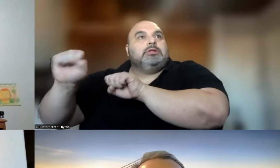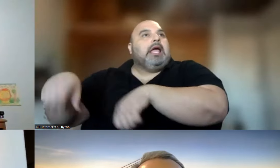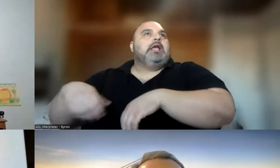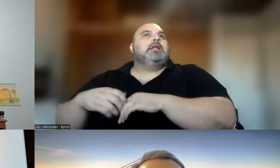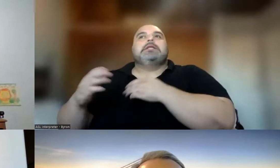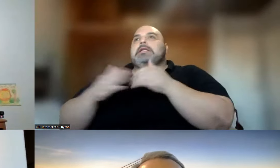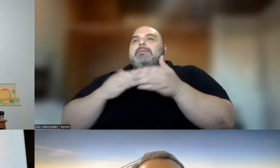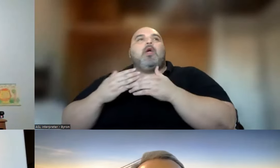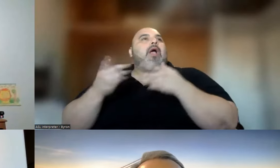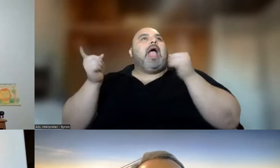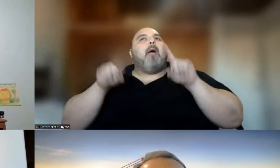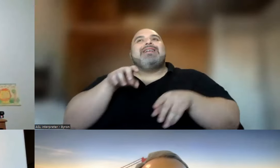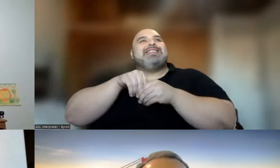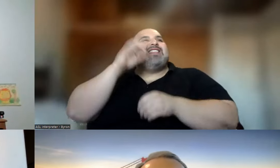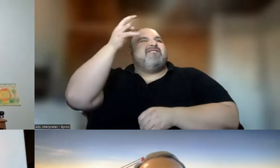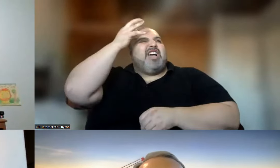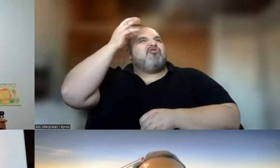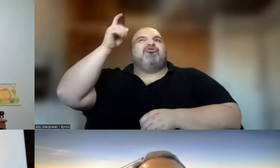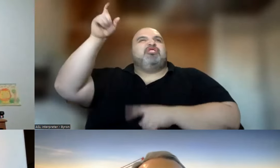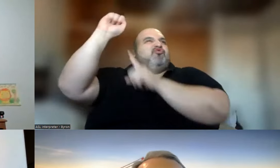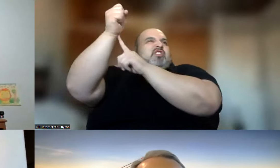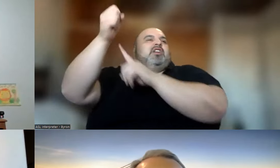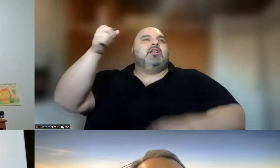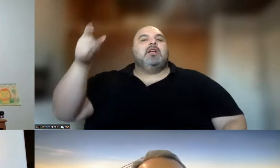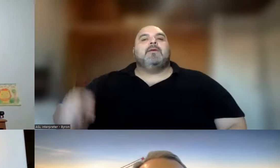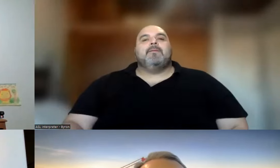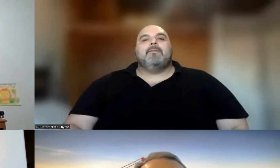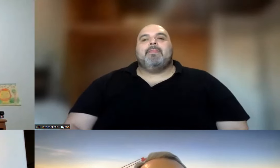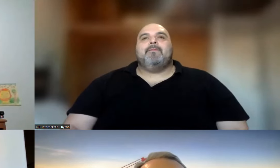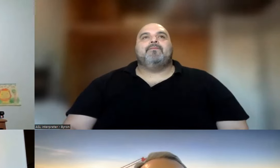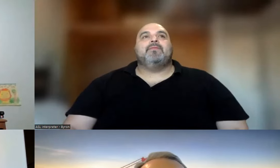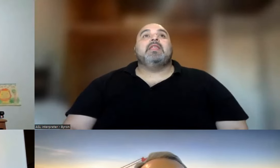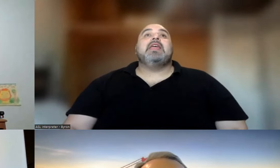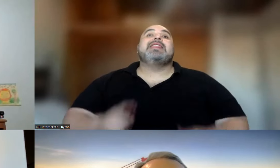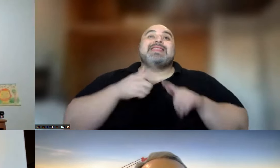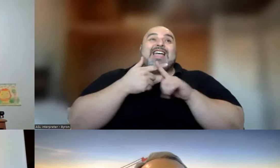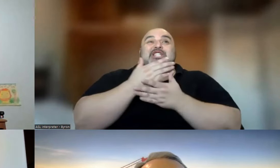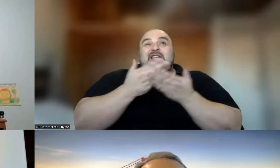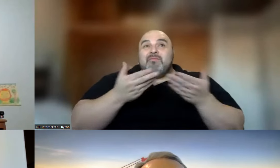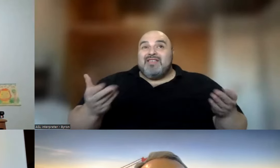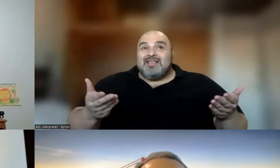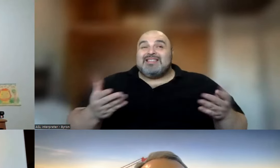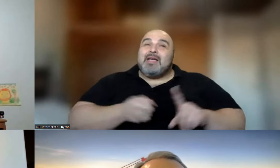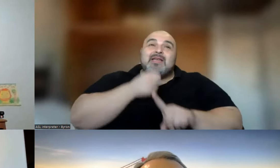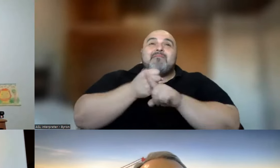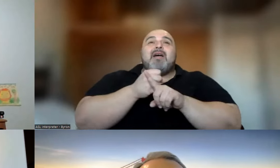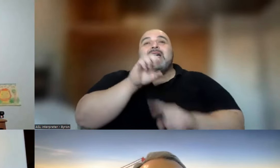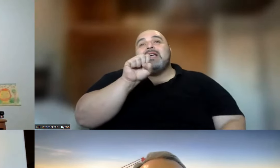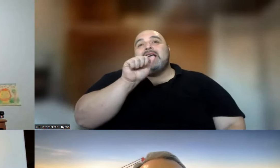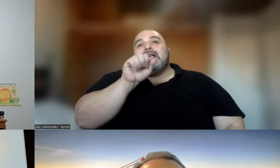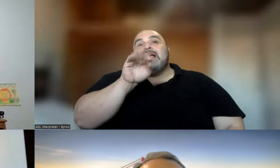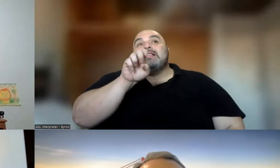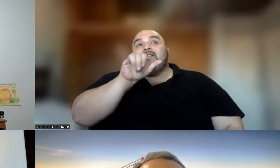the federal context. And then there are things that really impact the safety net. So there's going to be some